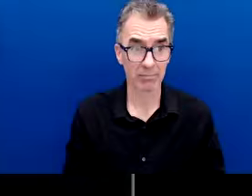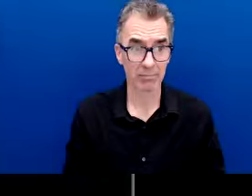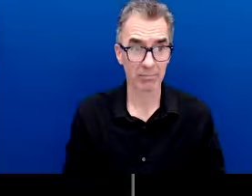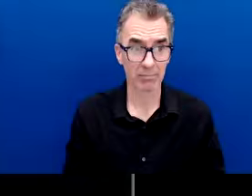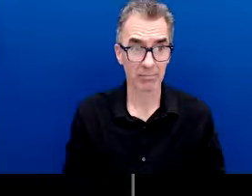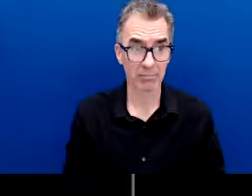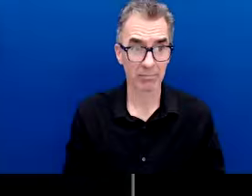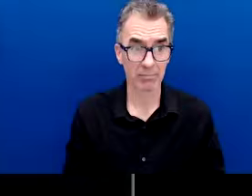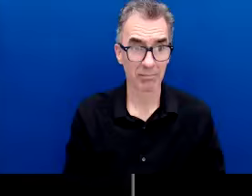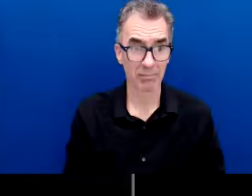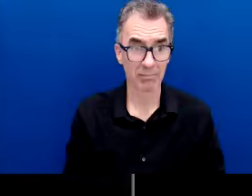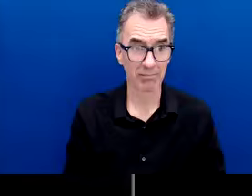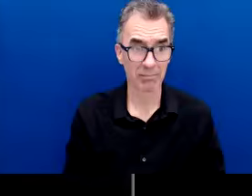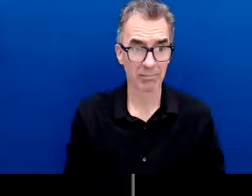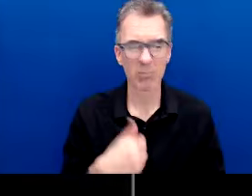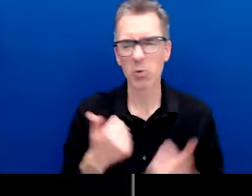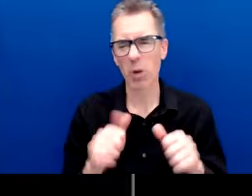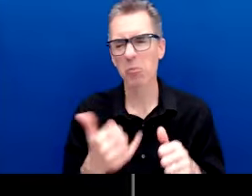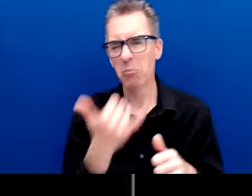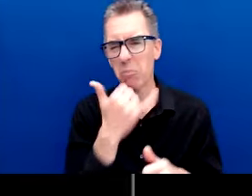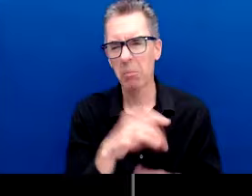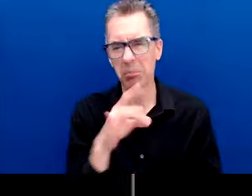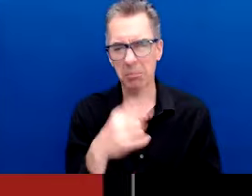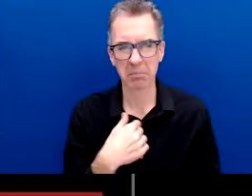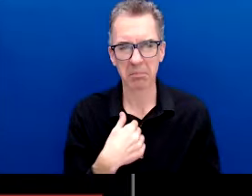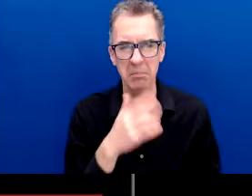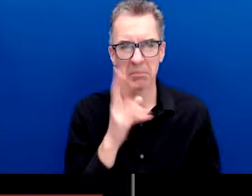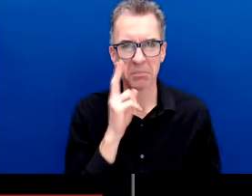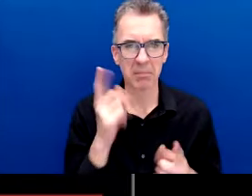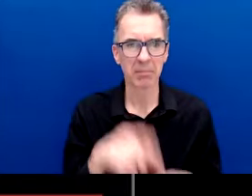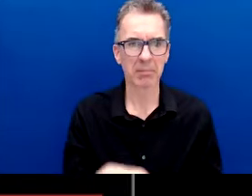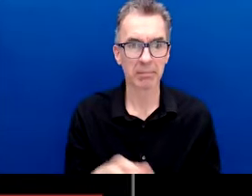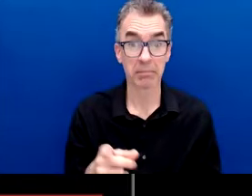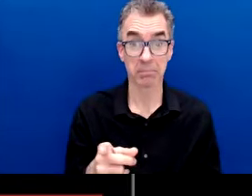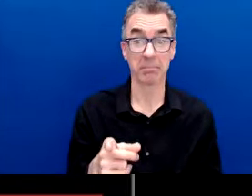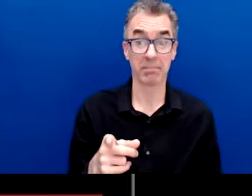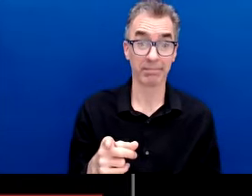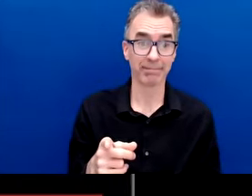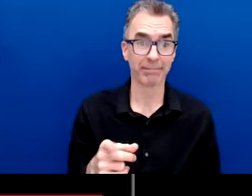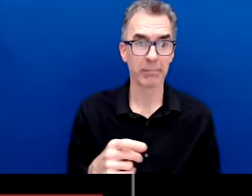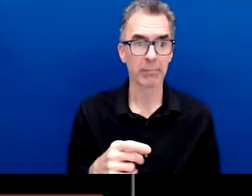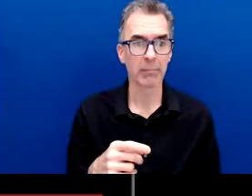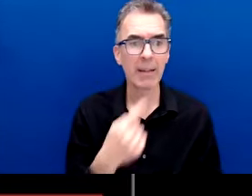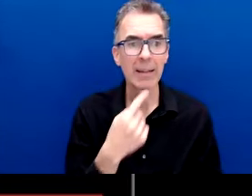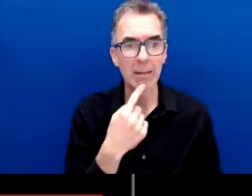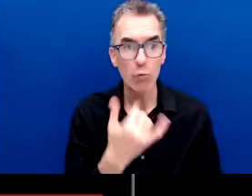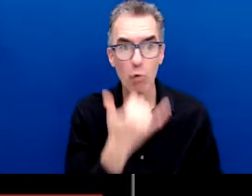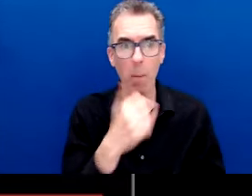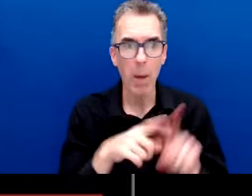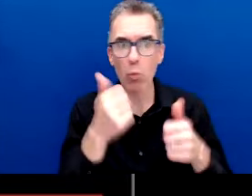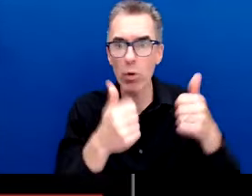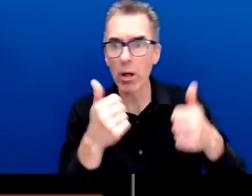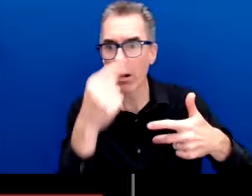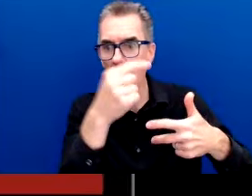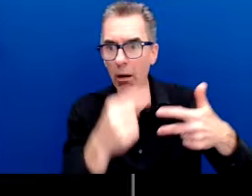Sorry, don't want. Oh, I'll get another one wrong. I can get another one wrong and see what it does. So it just tells me I got it wrong, but it doesn't tell me